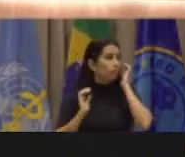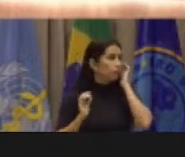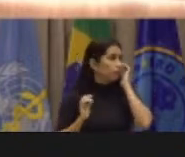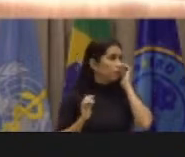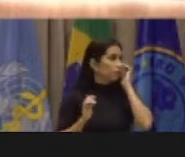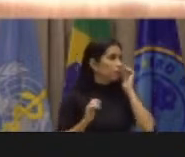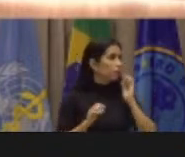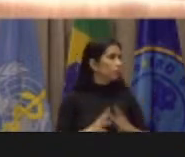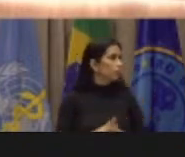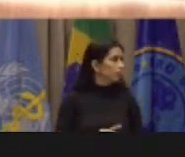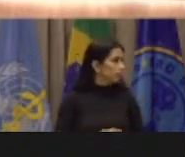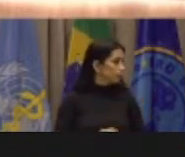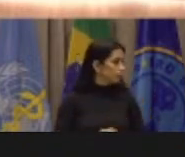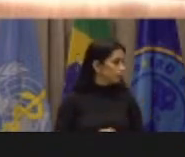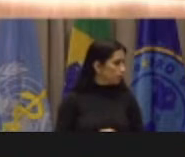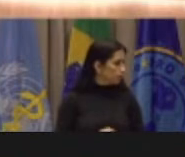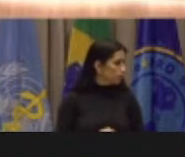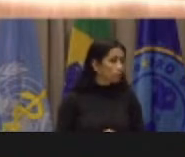these.